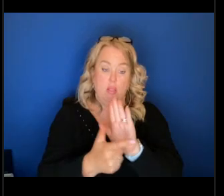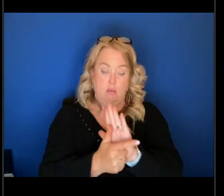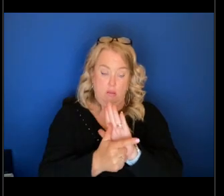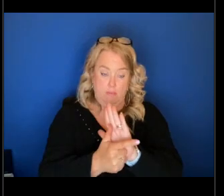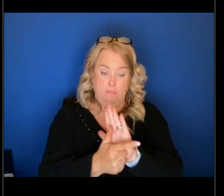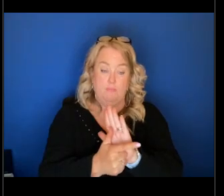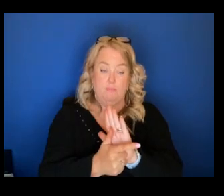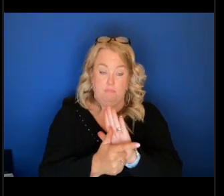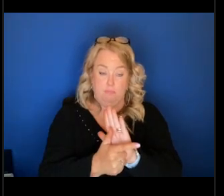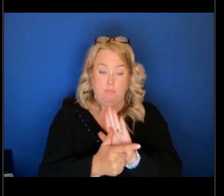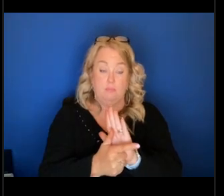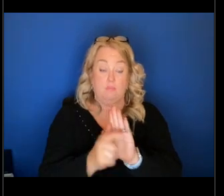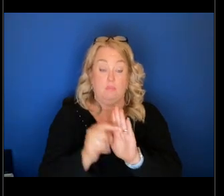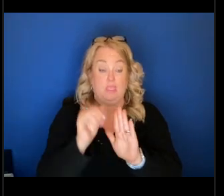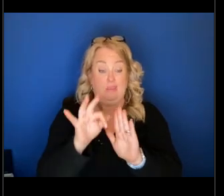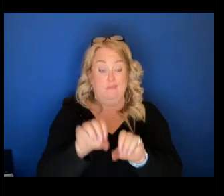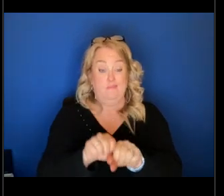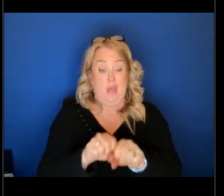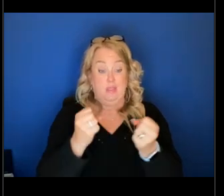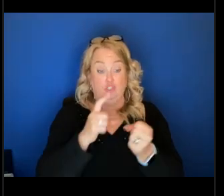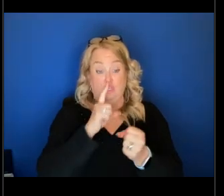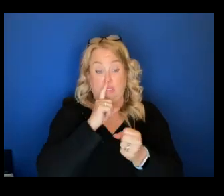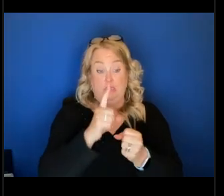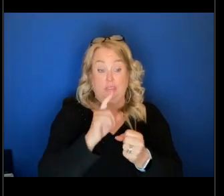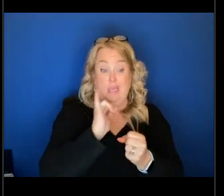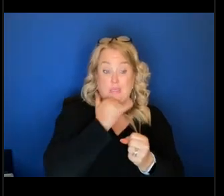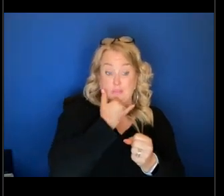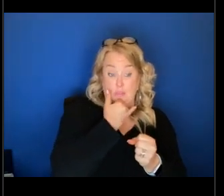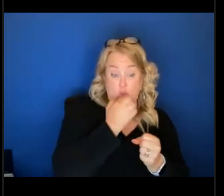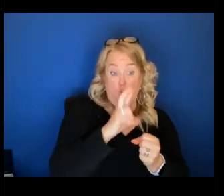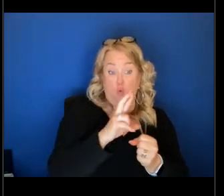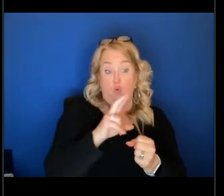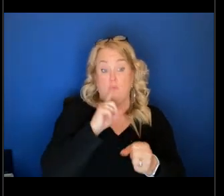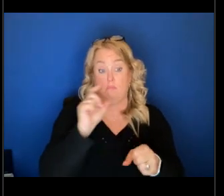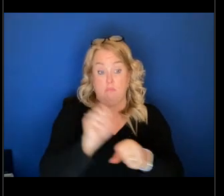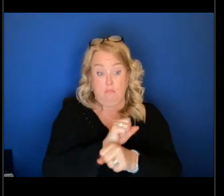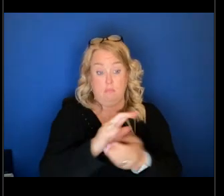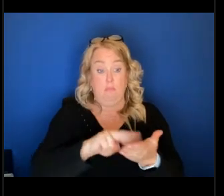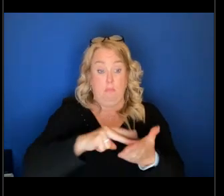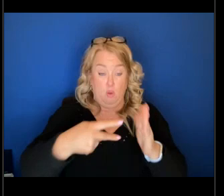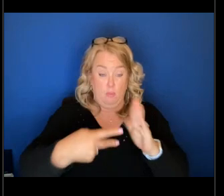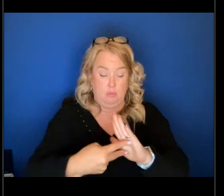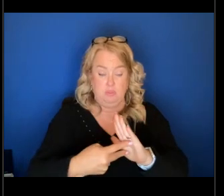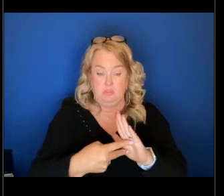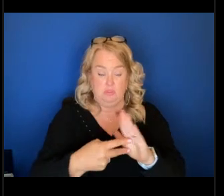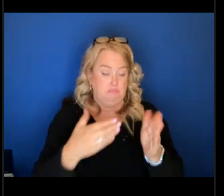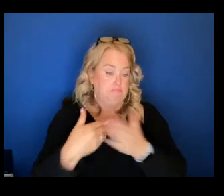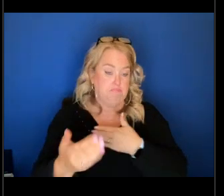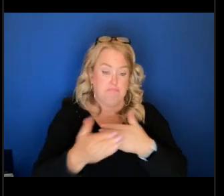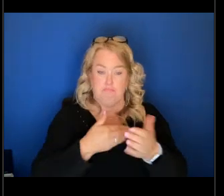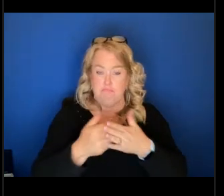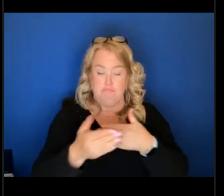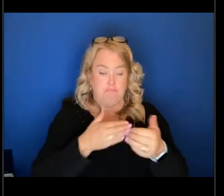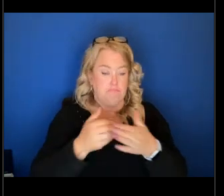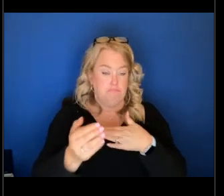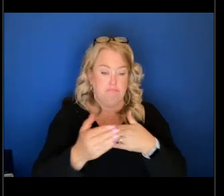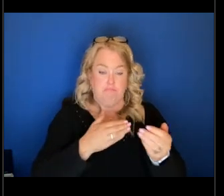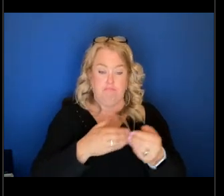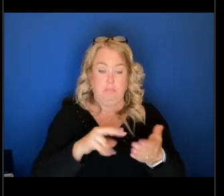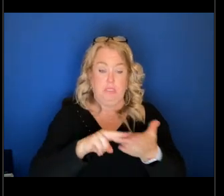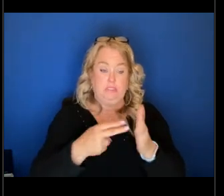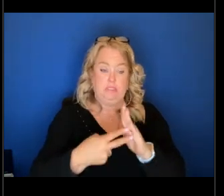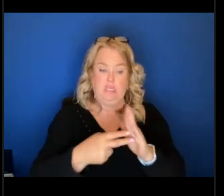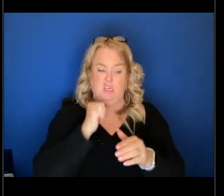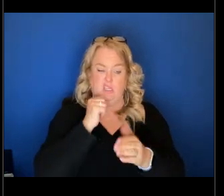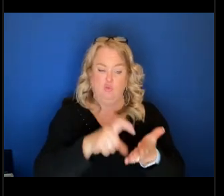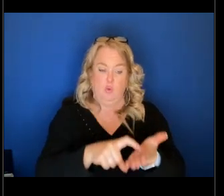law. Whether the violation is accidental or intentional is irrelevant.